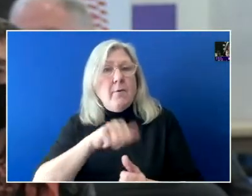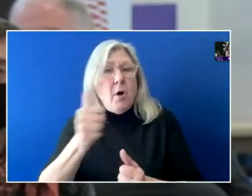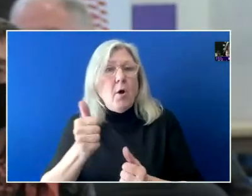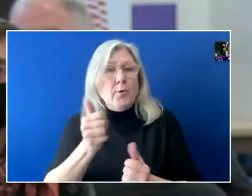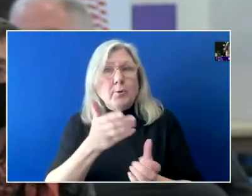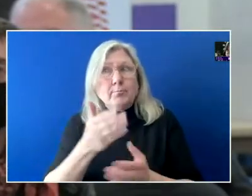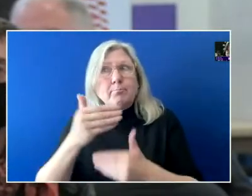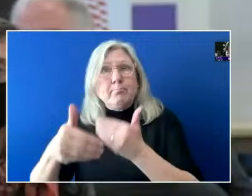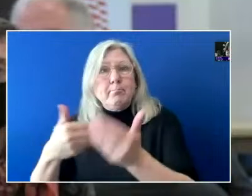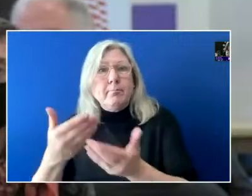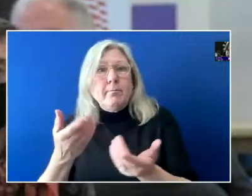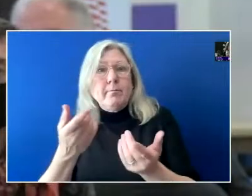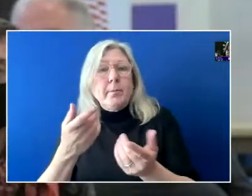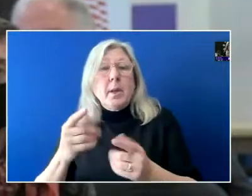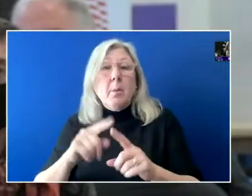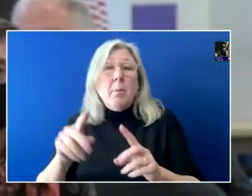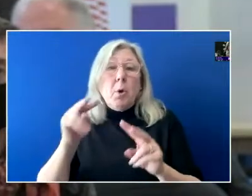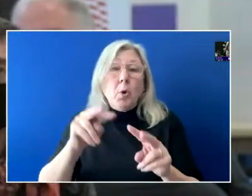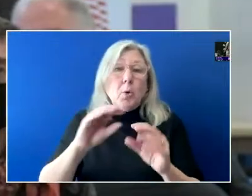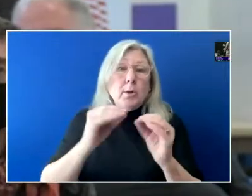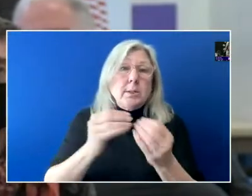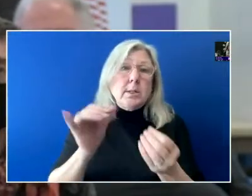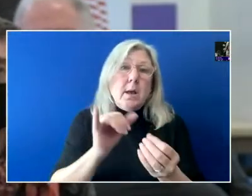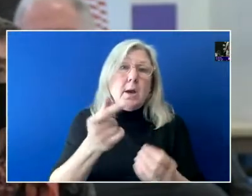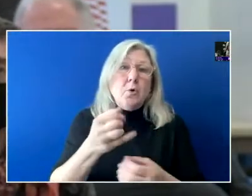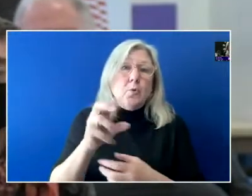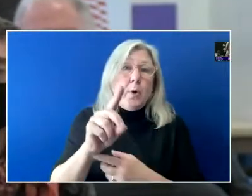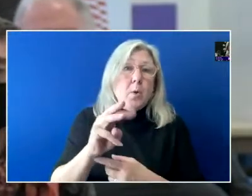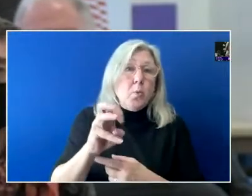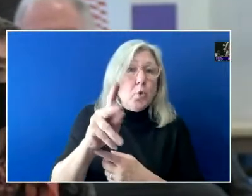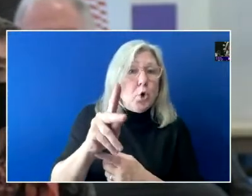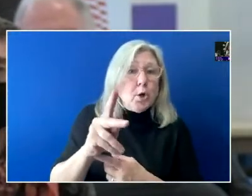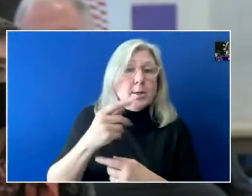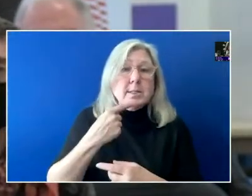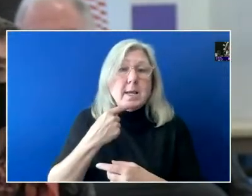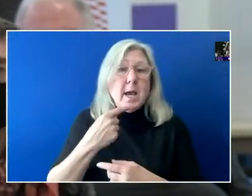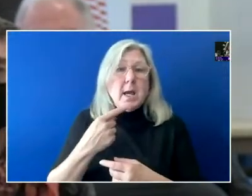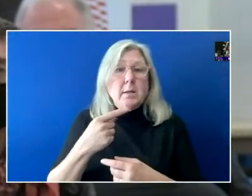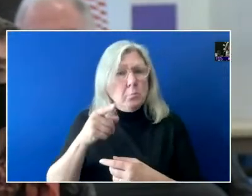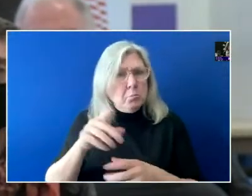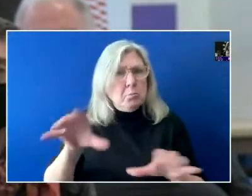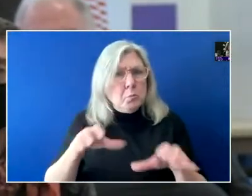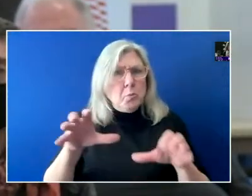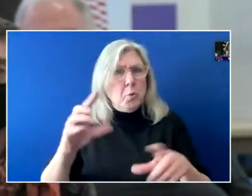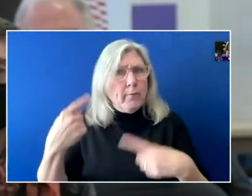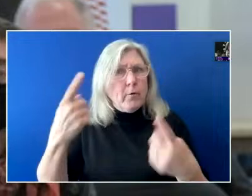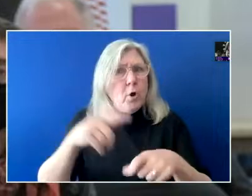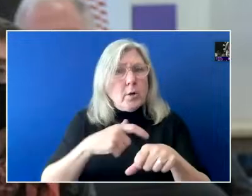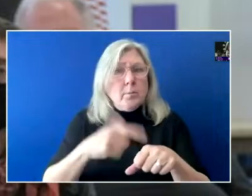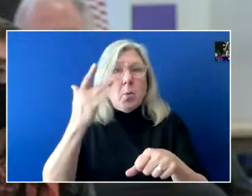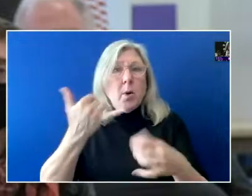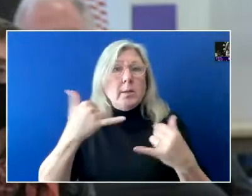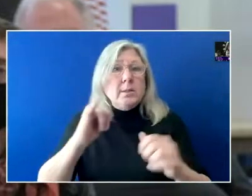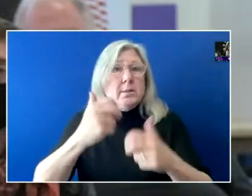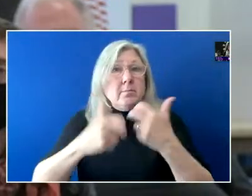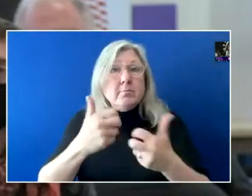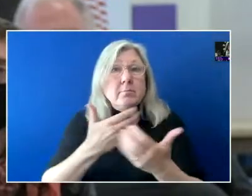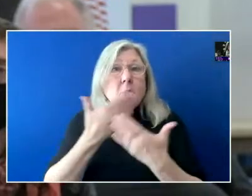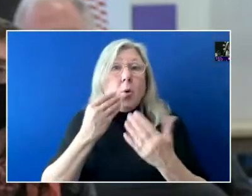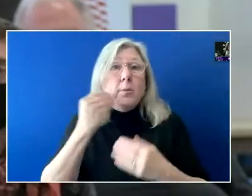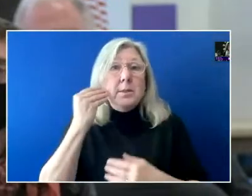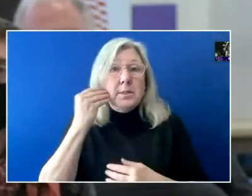groundworks and saying you've been doing work for a really long time why is homelessness still an issue because of